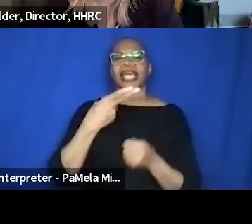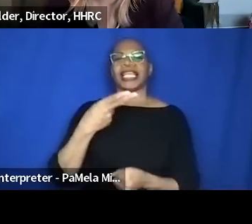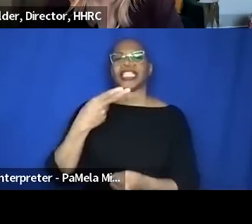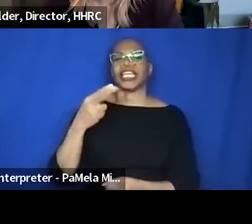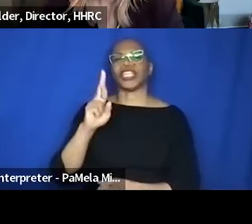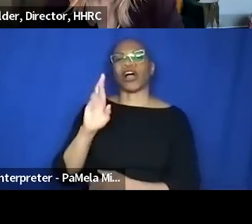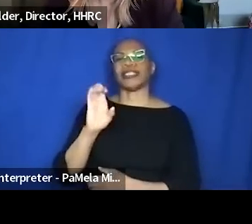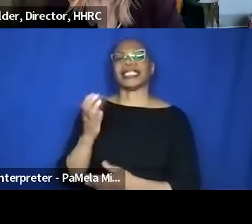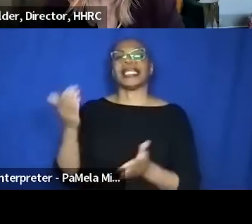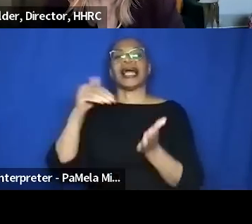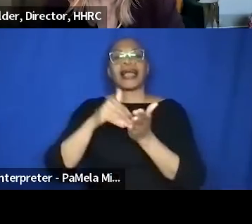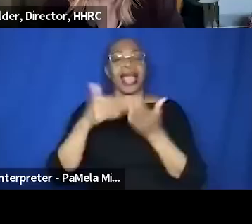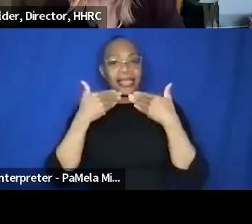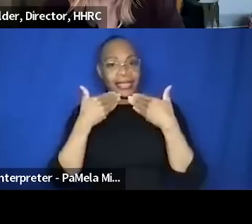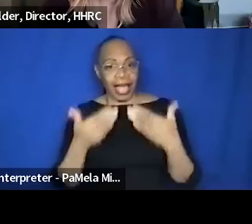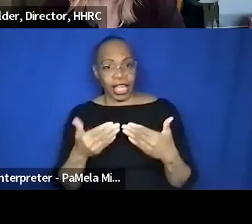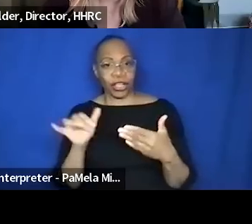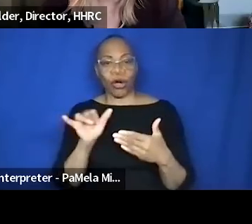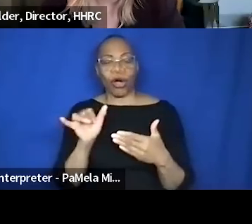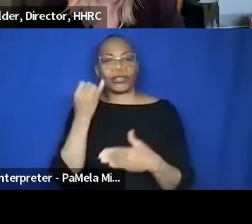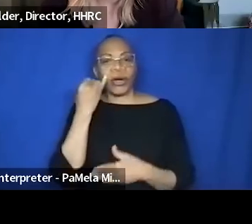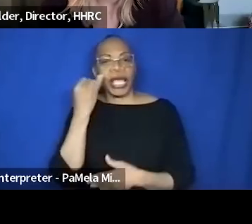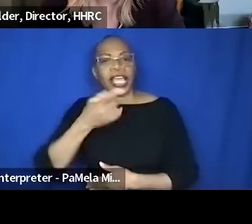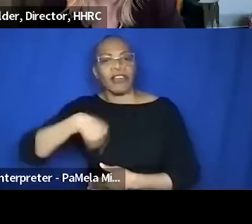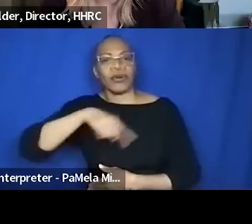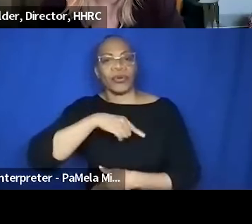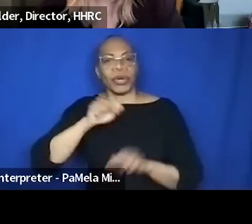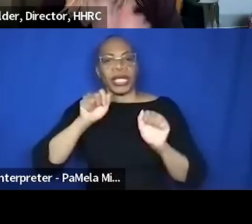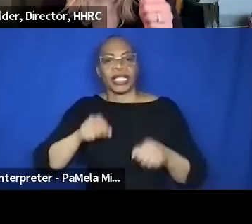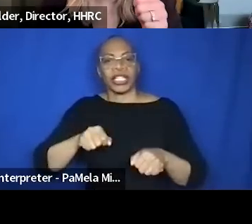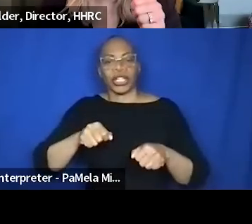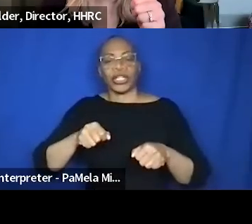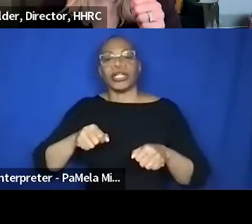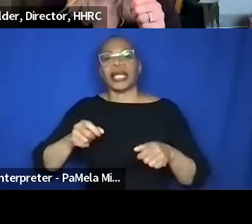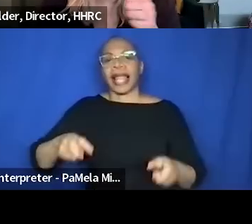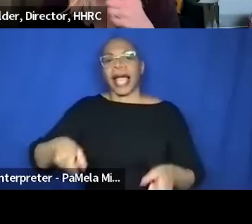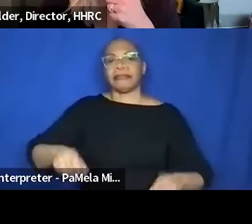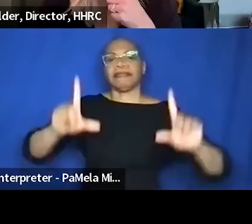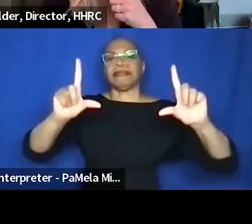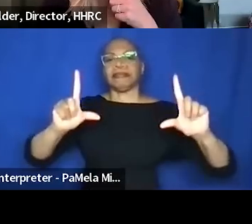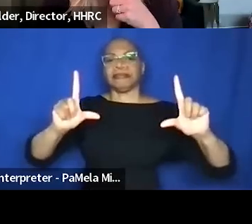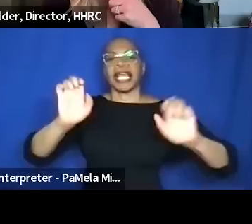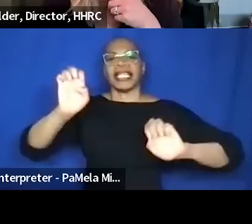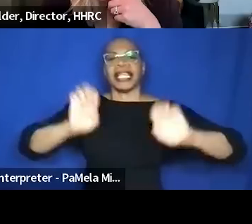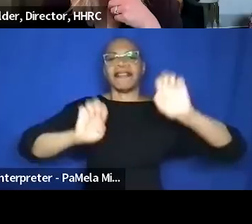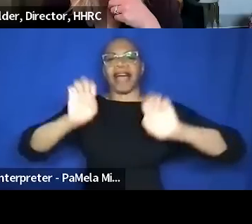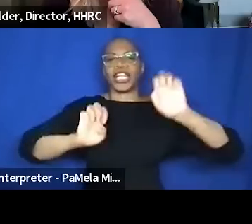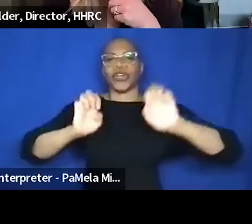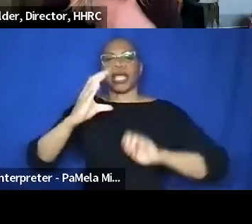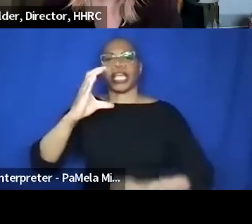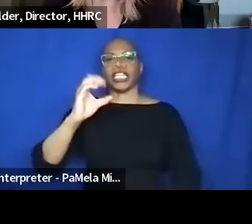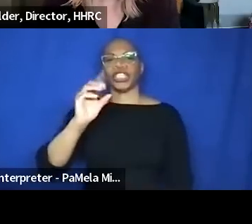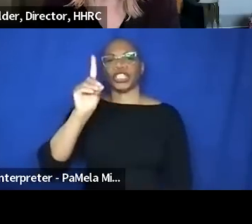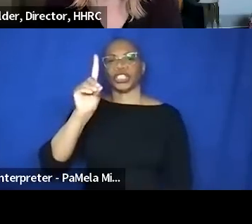HHRC, again, thanks. Just wanted to, if we could bring up the evaluation codes while we wrap